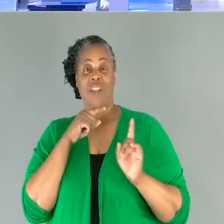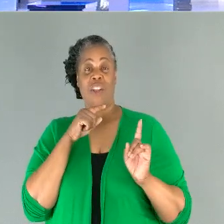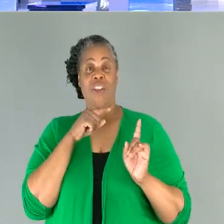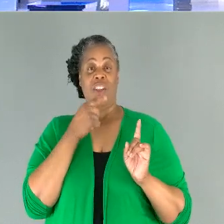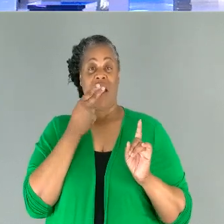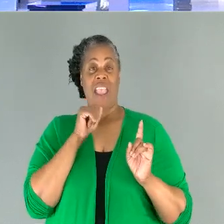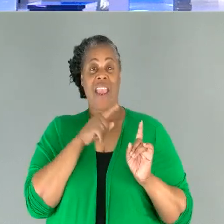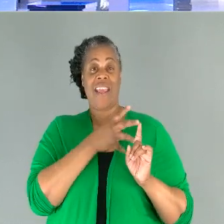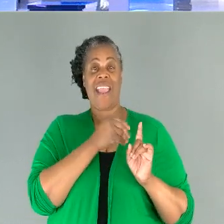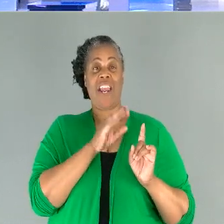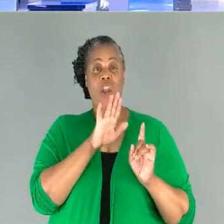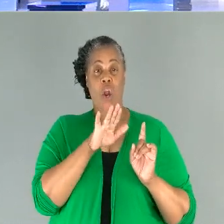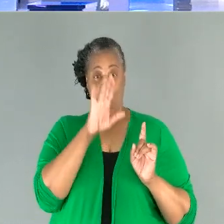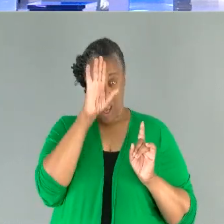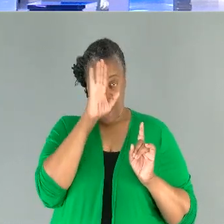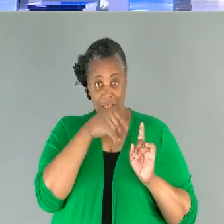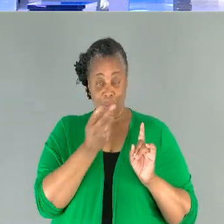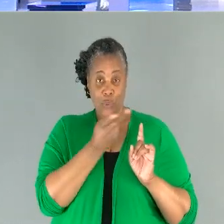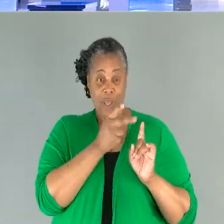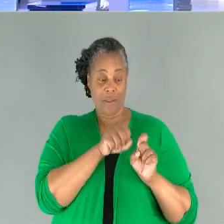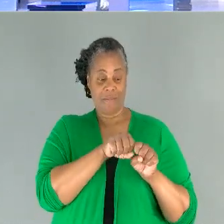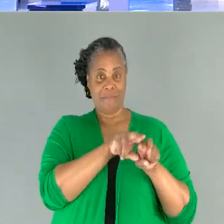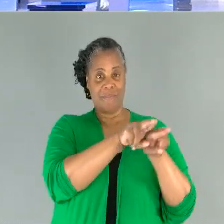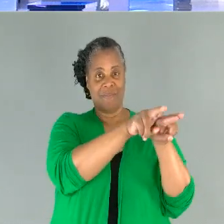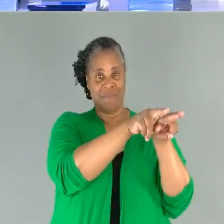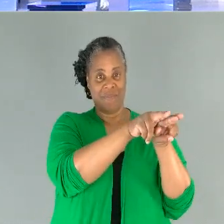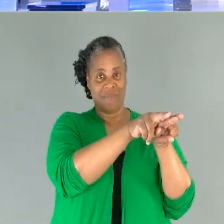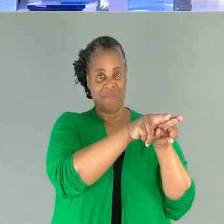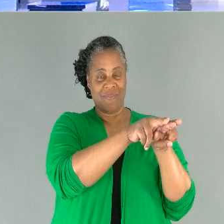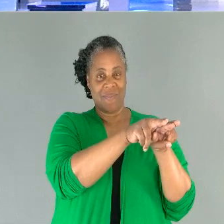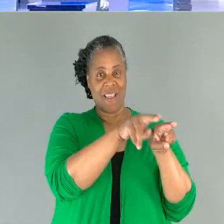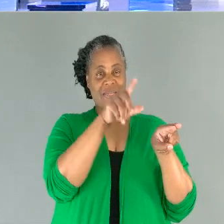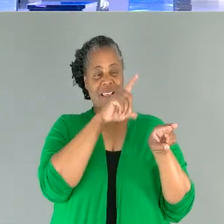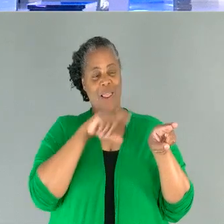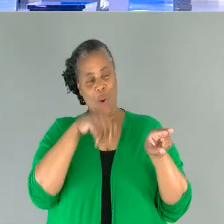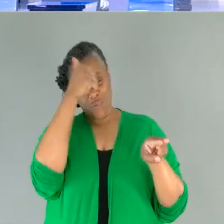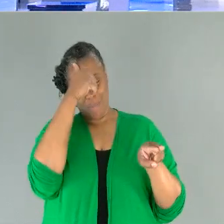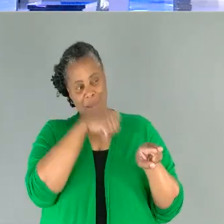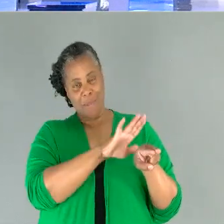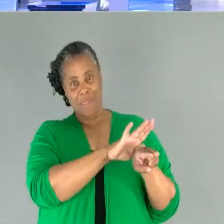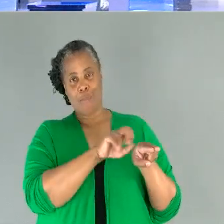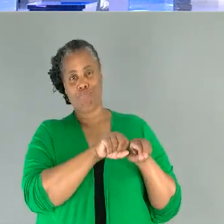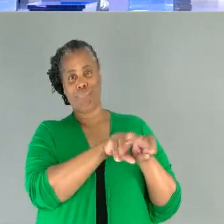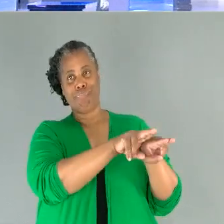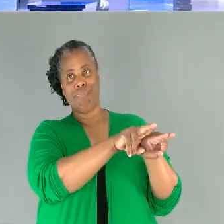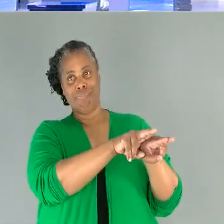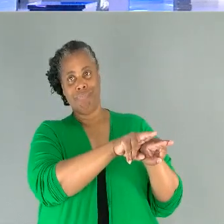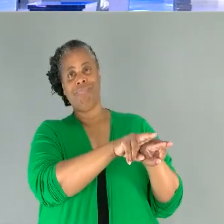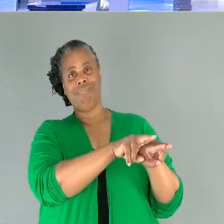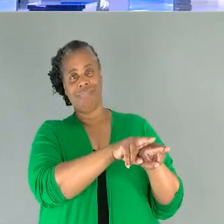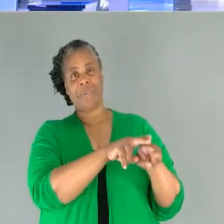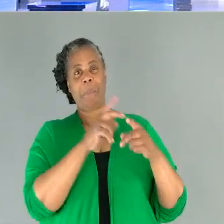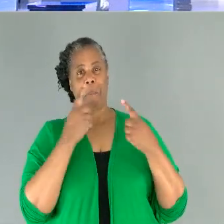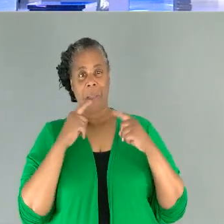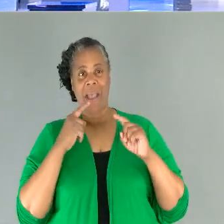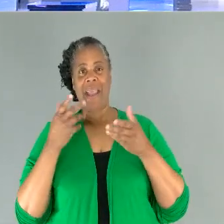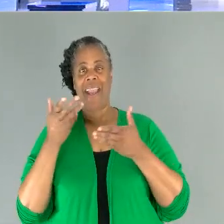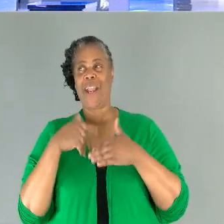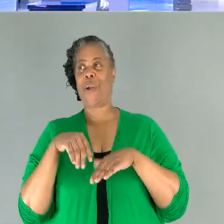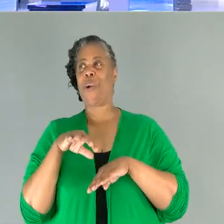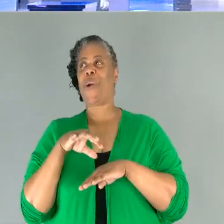Lord remembers her. And now she is back on earth.